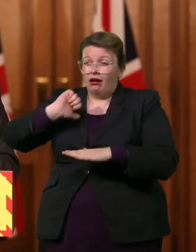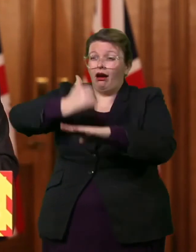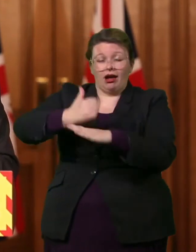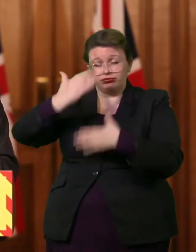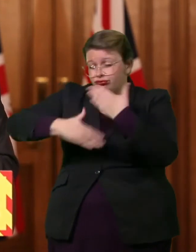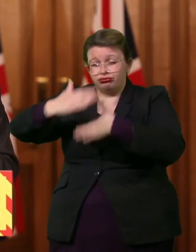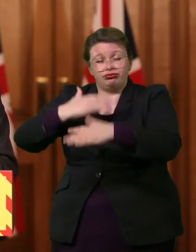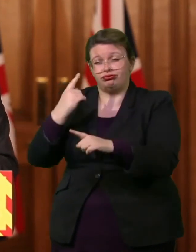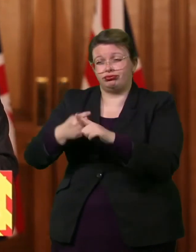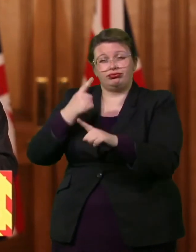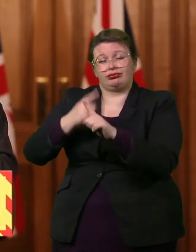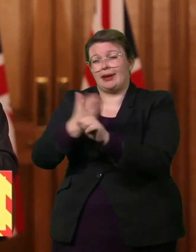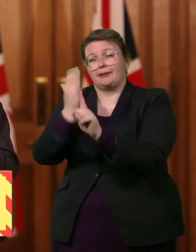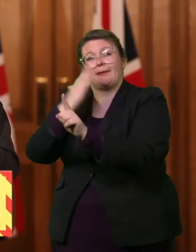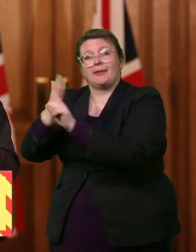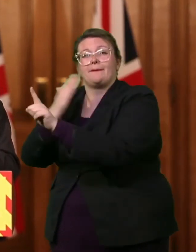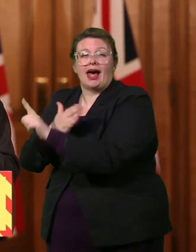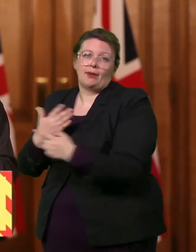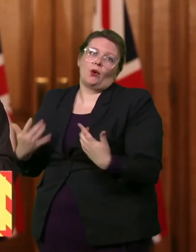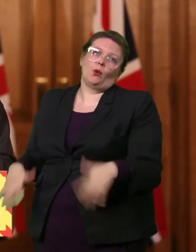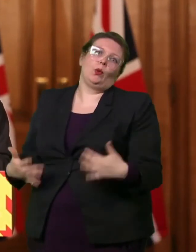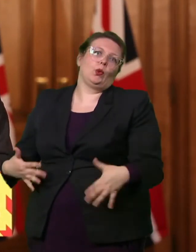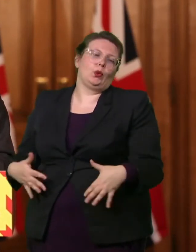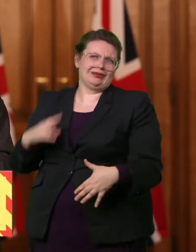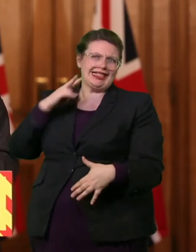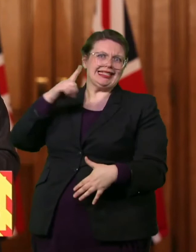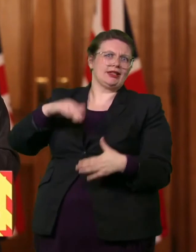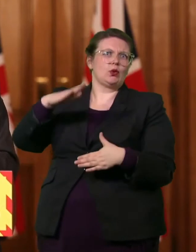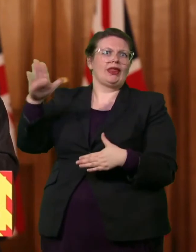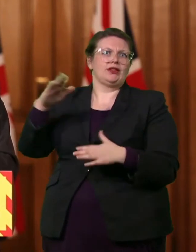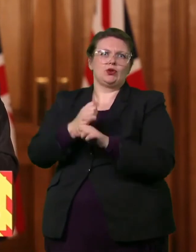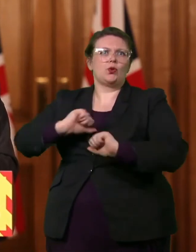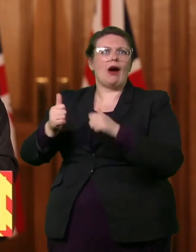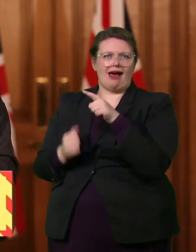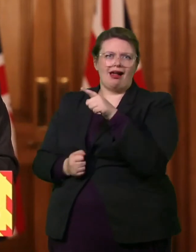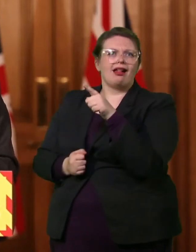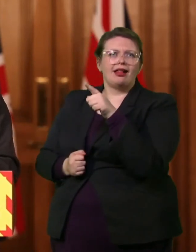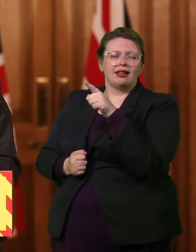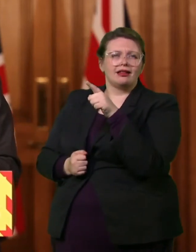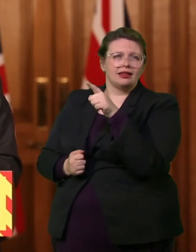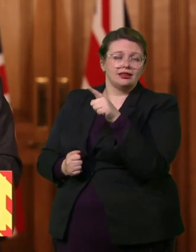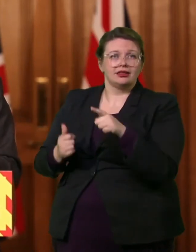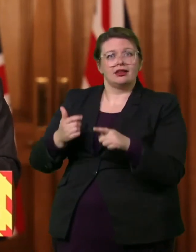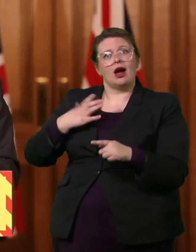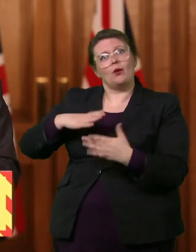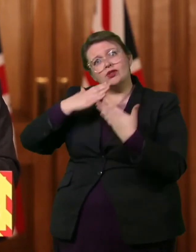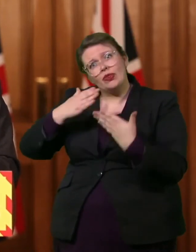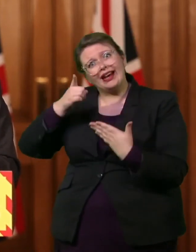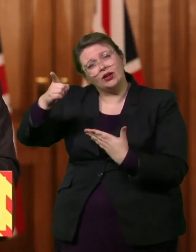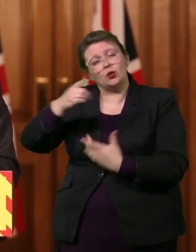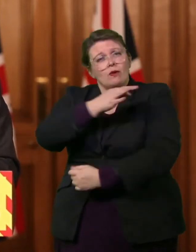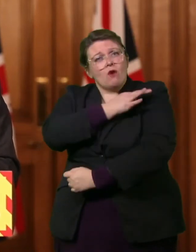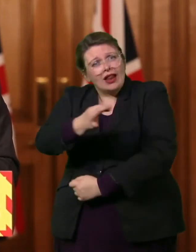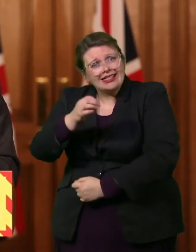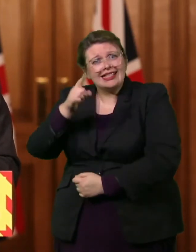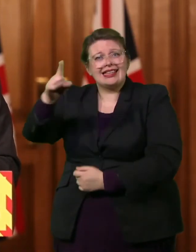worked absolute wonders. And I want to thank, in particular, the volunteers and the NHS staff in the